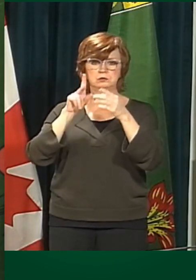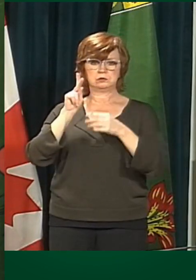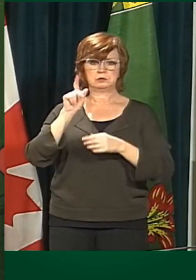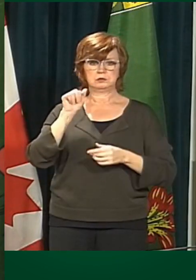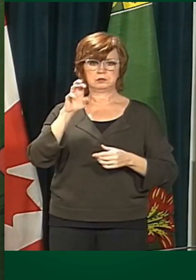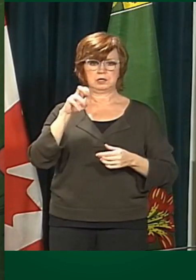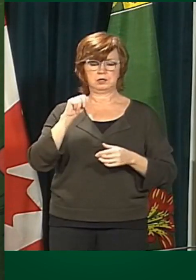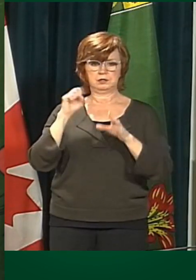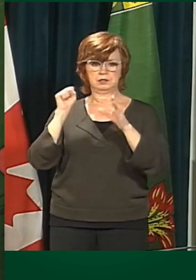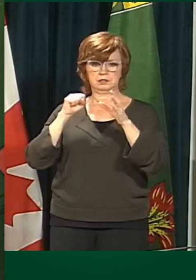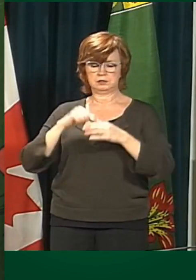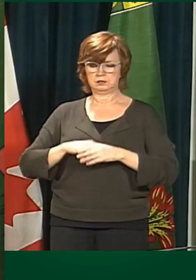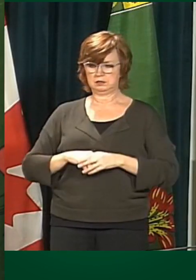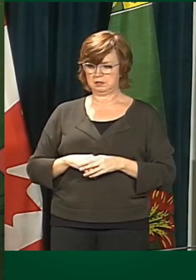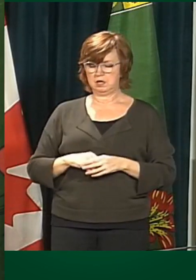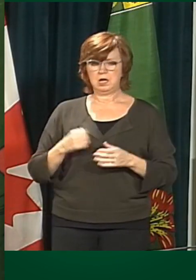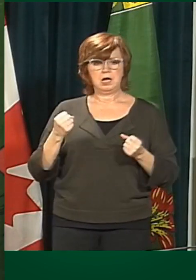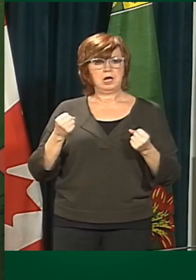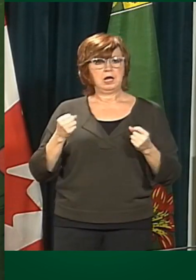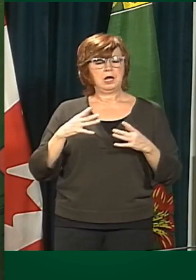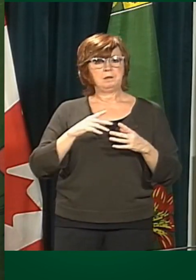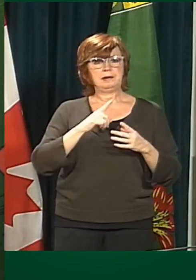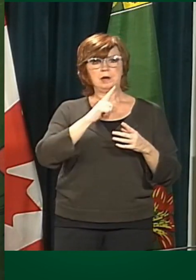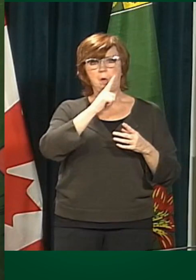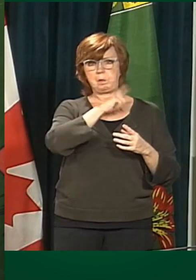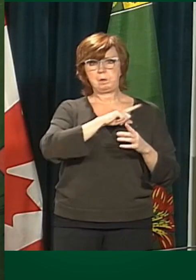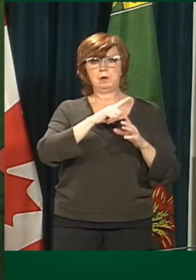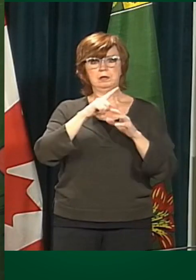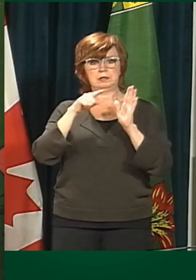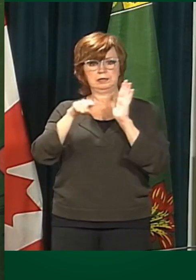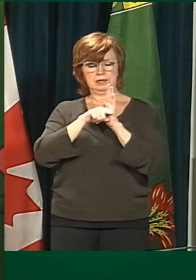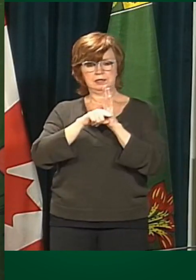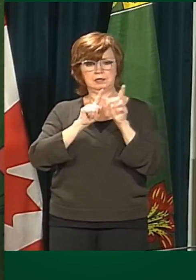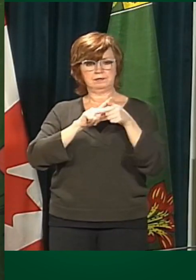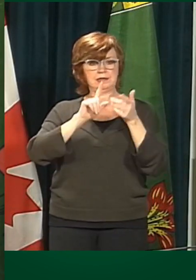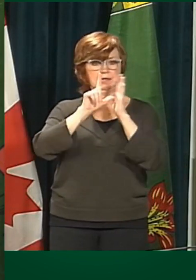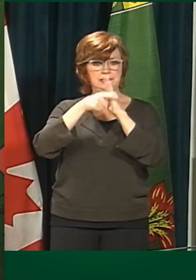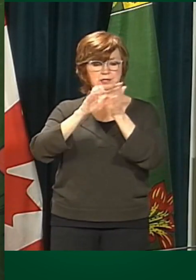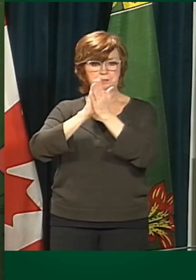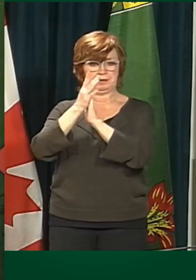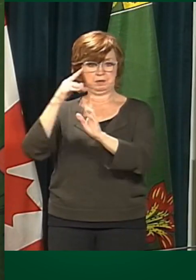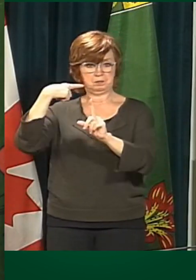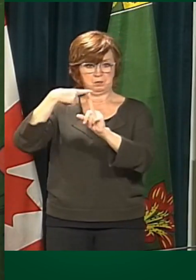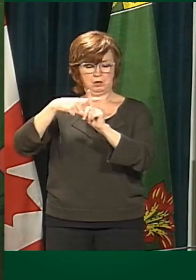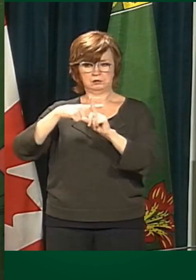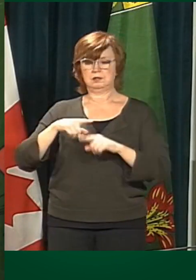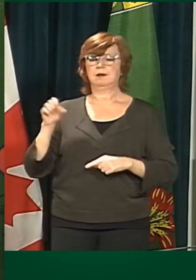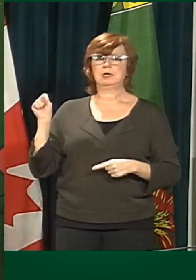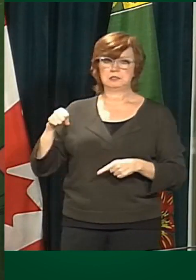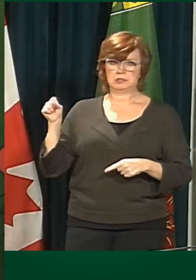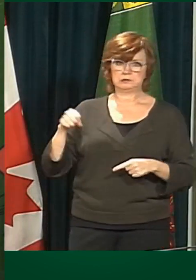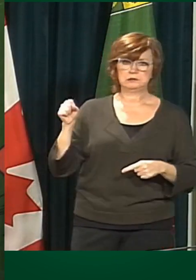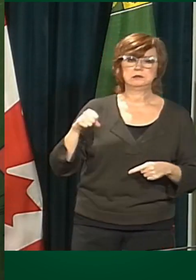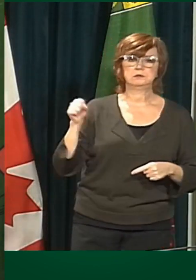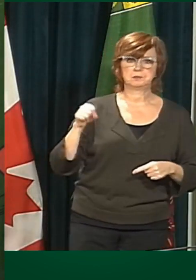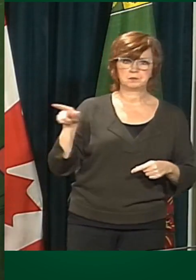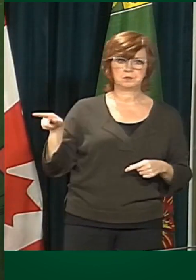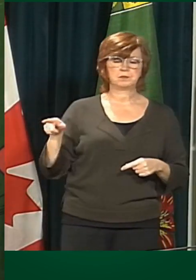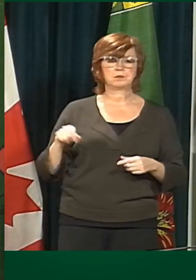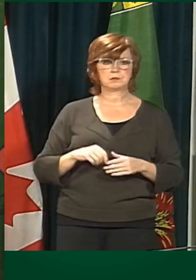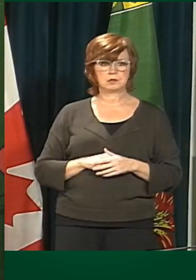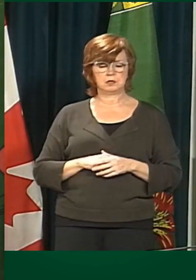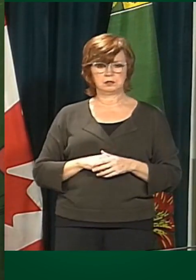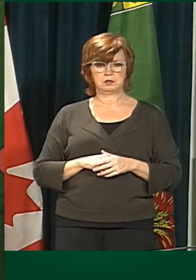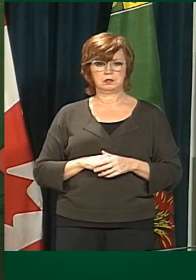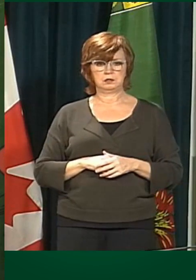been getting false negatives that do turn out to be positive? There has been some work that's been done in settings